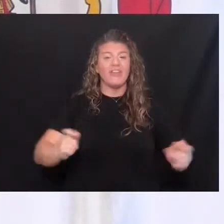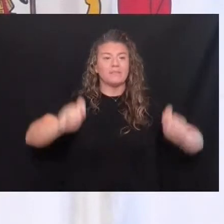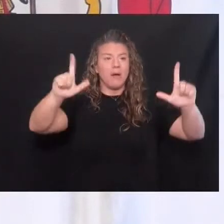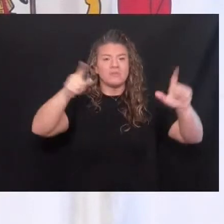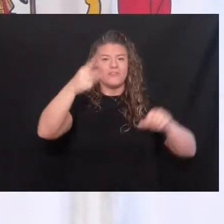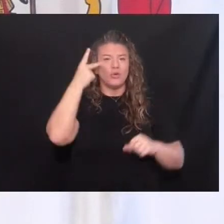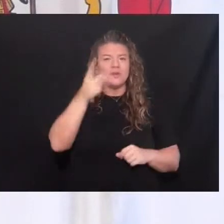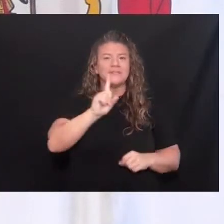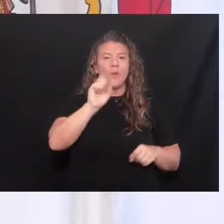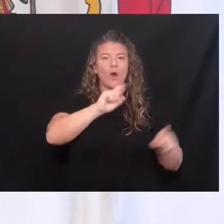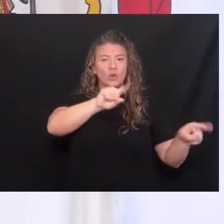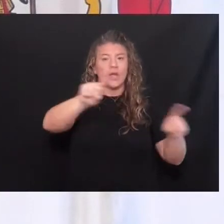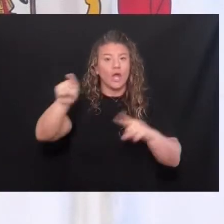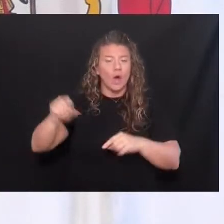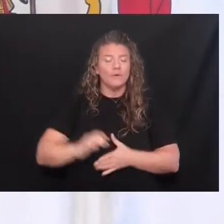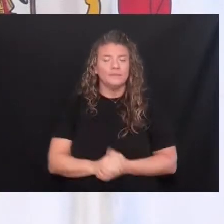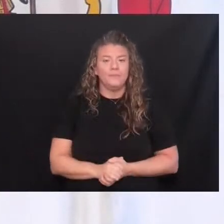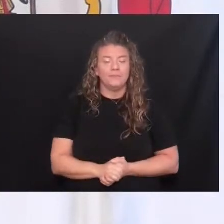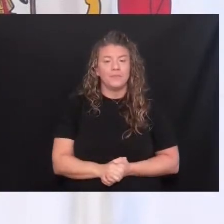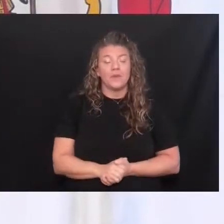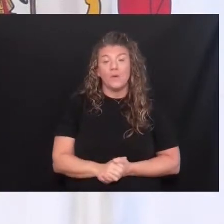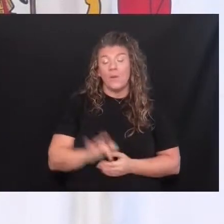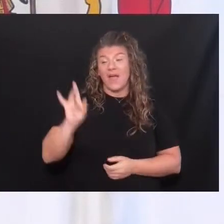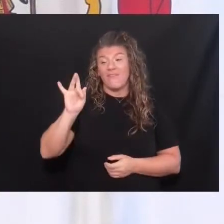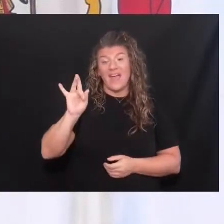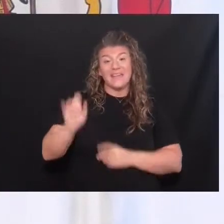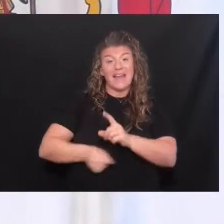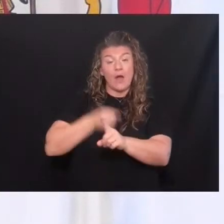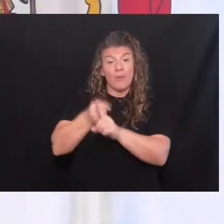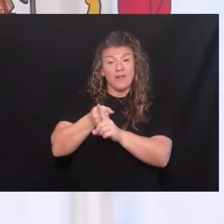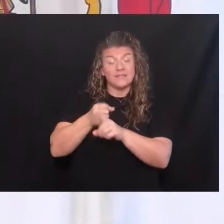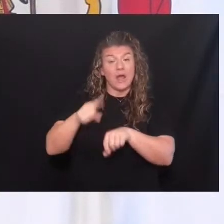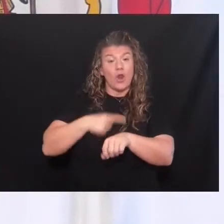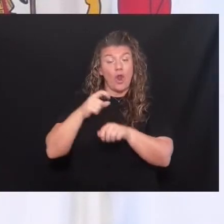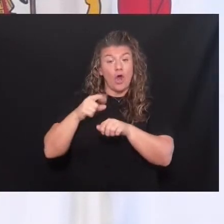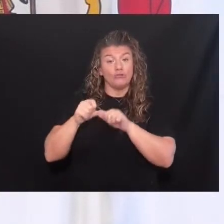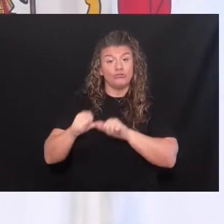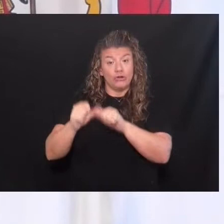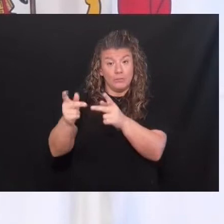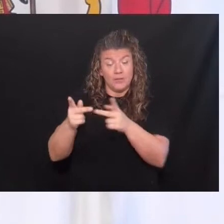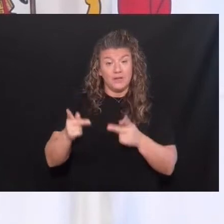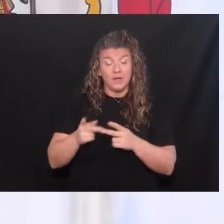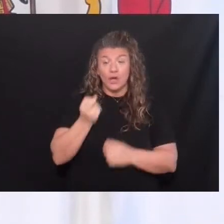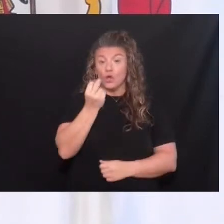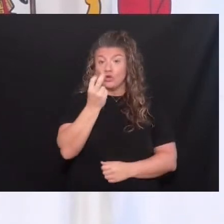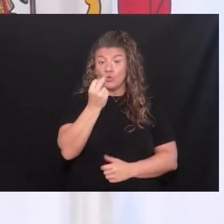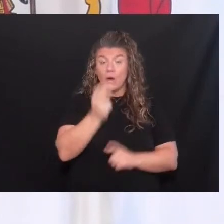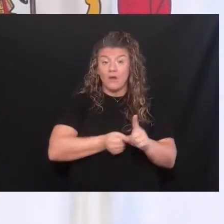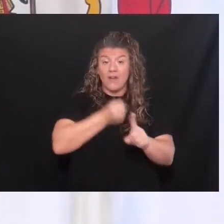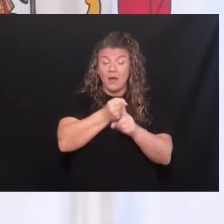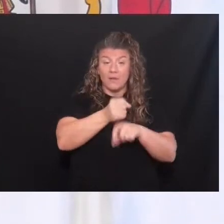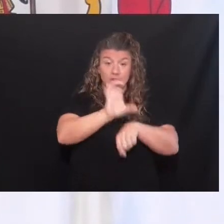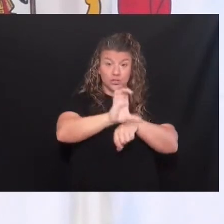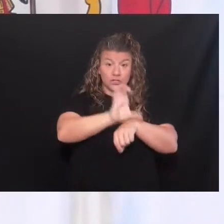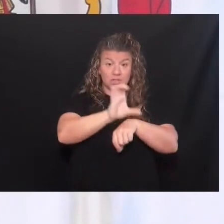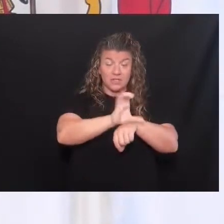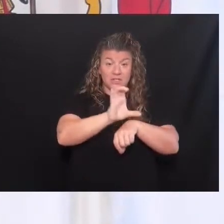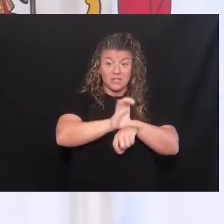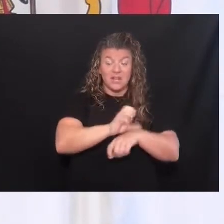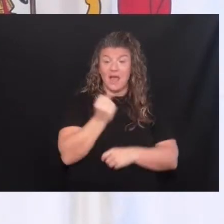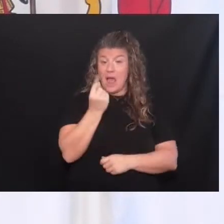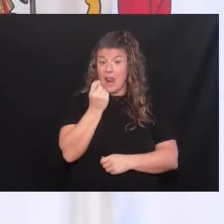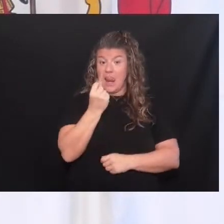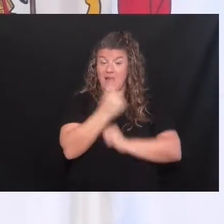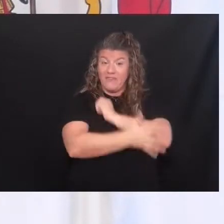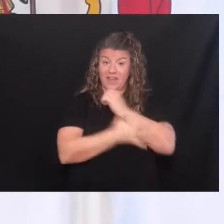there. We have 18 outbreaks in our long-term care facilities. We have 12 outbreaks in our church community. It's 11